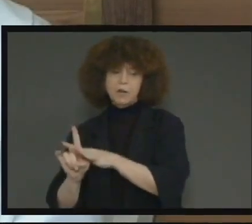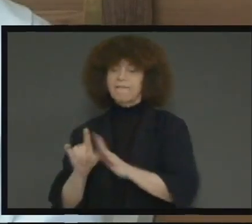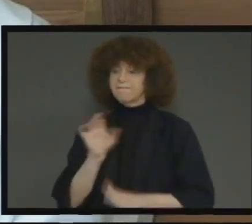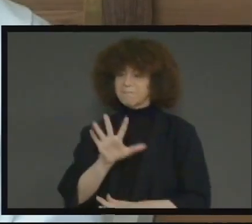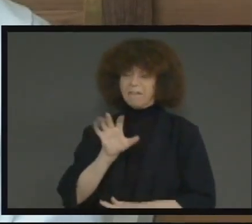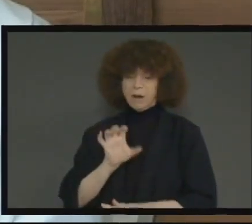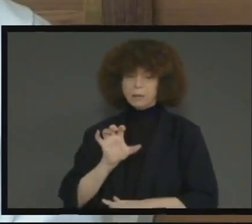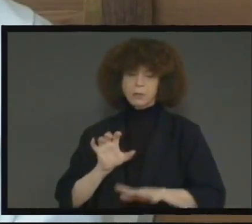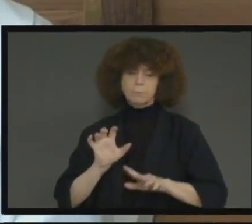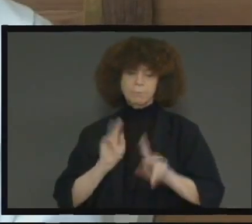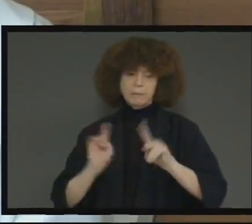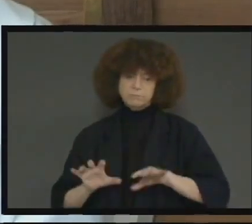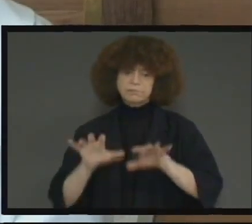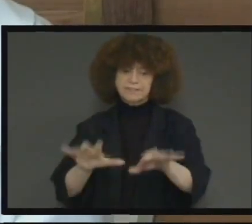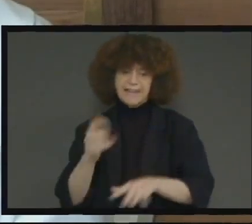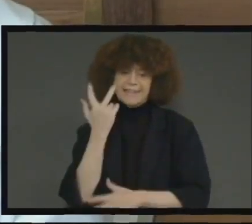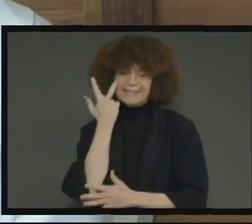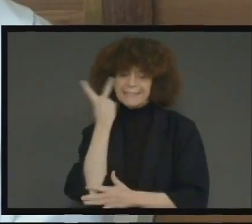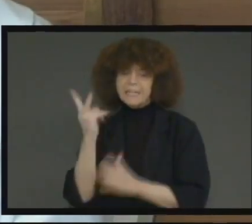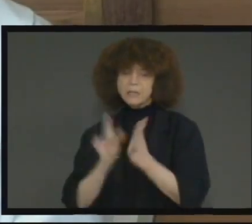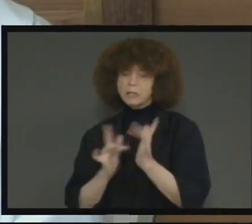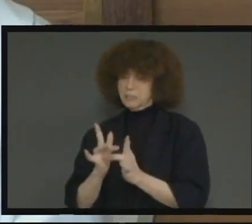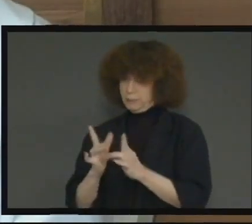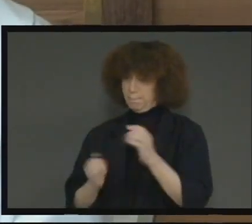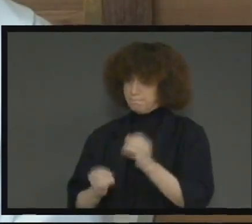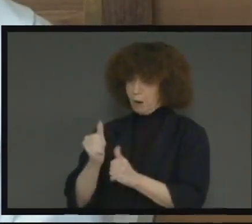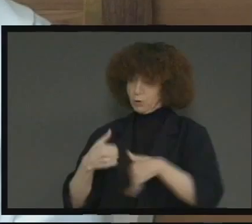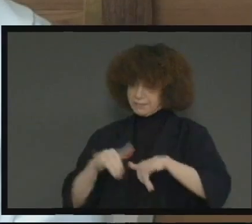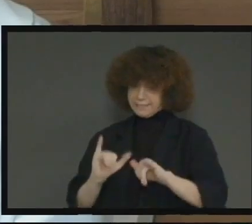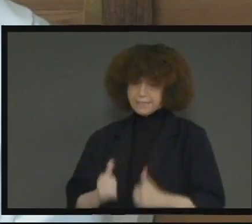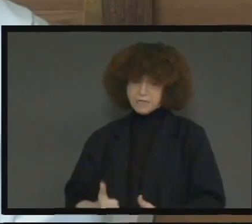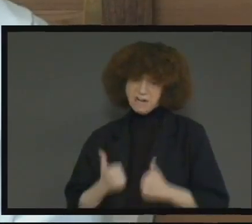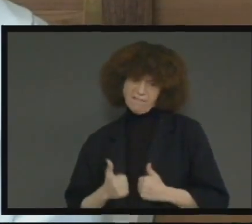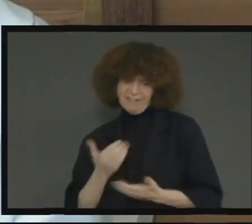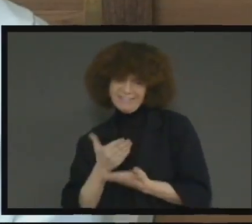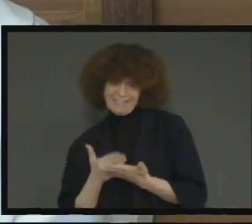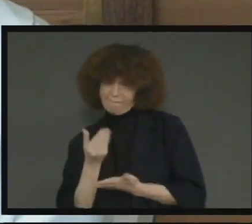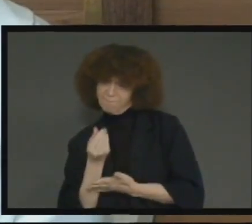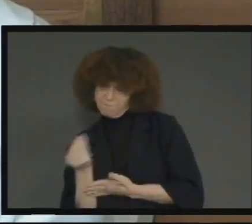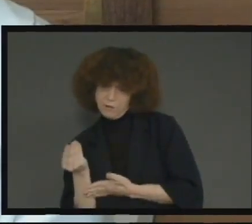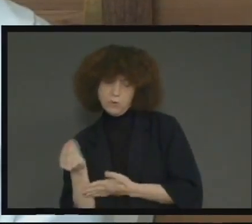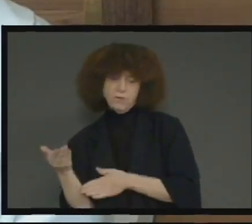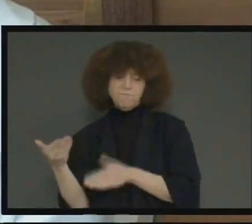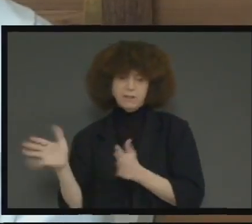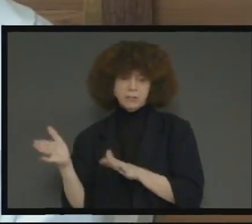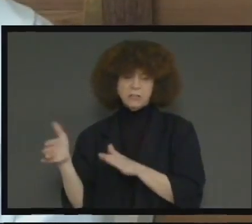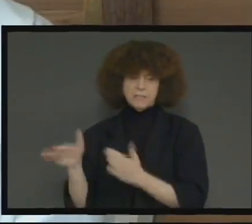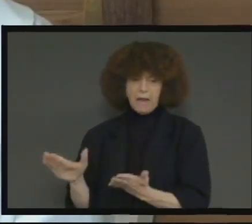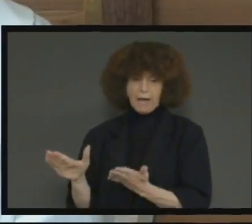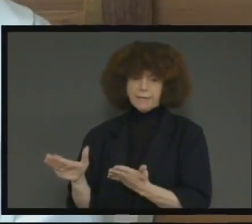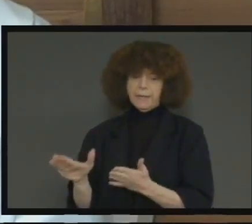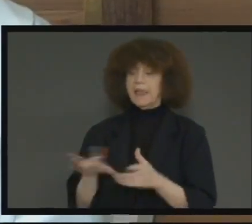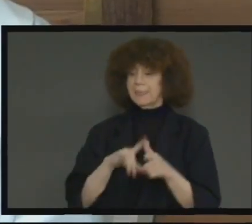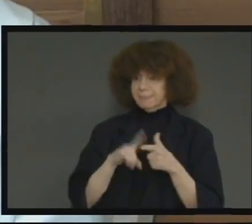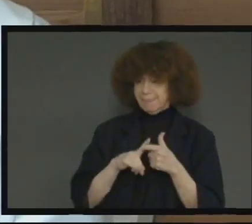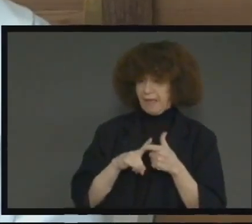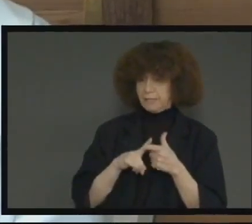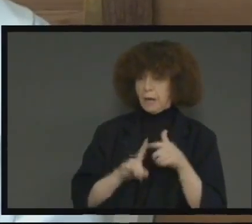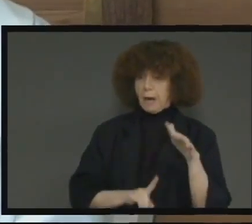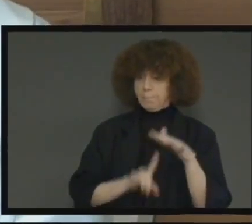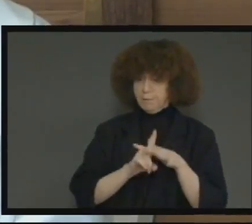in us, bring it to completion in the day of our Lord, Jesus Christ. Amen. The Old Testament lesson